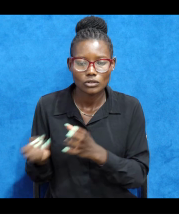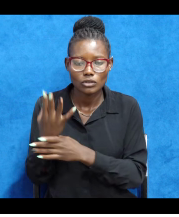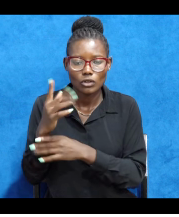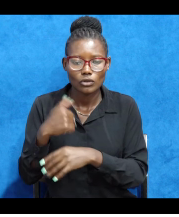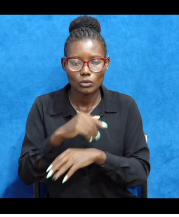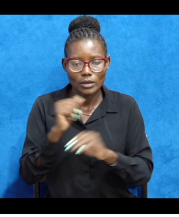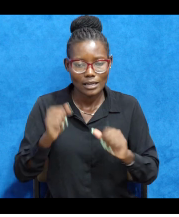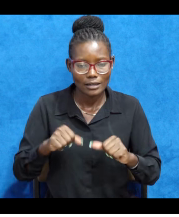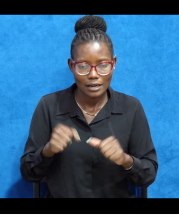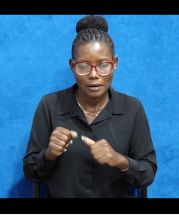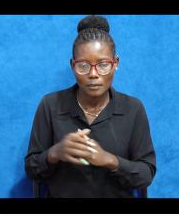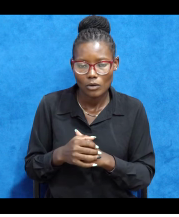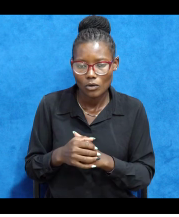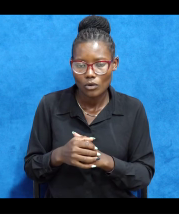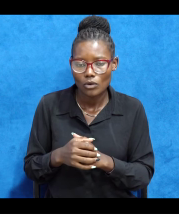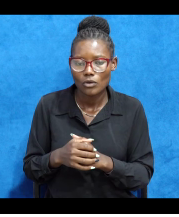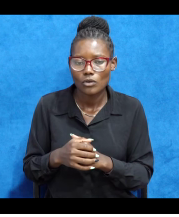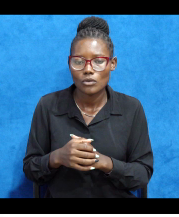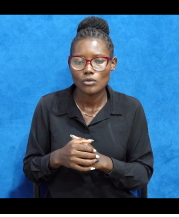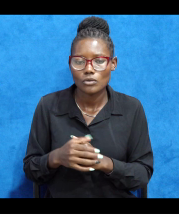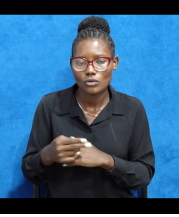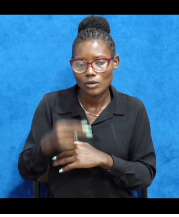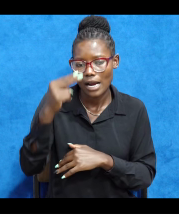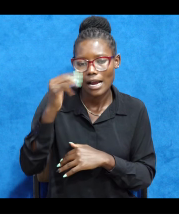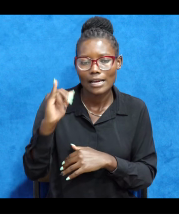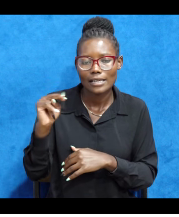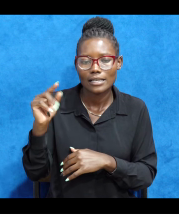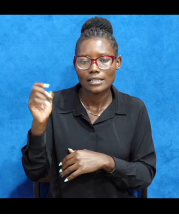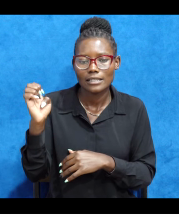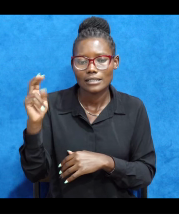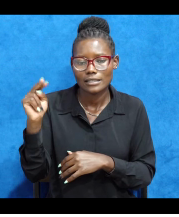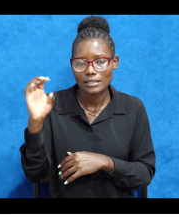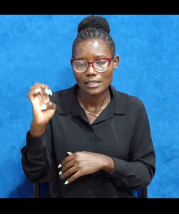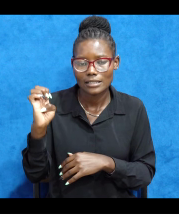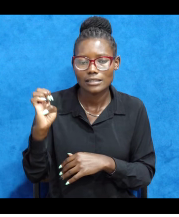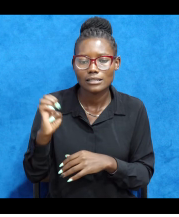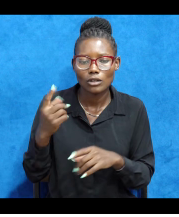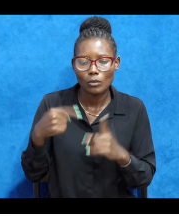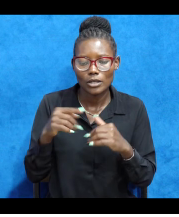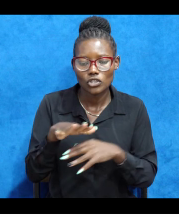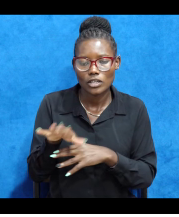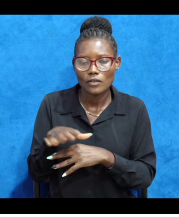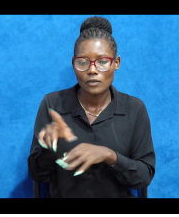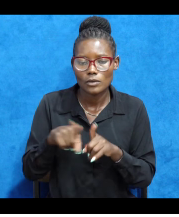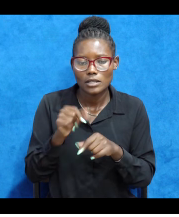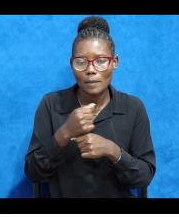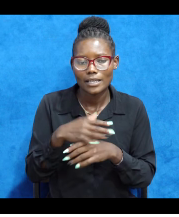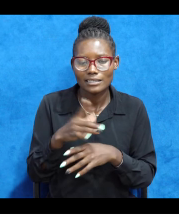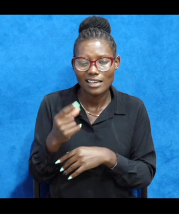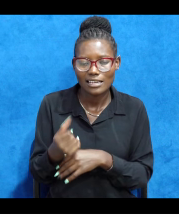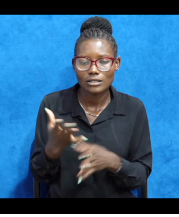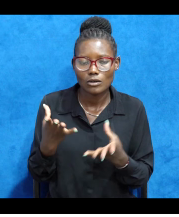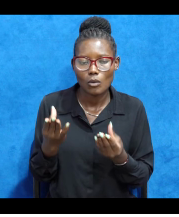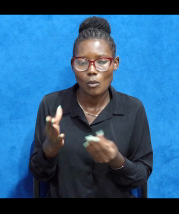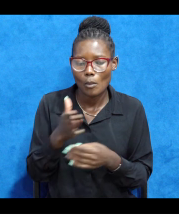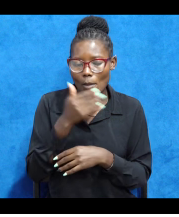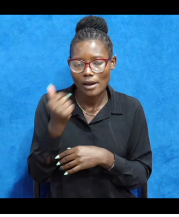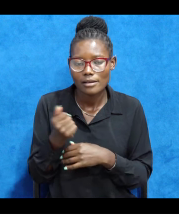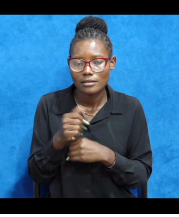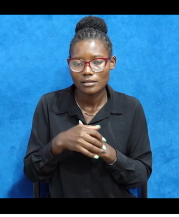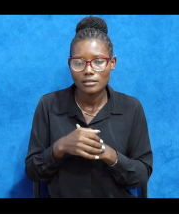potentially increase the output of like a target physiological variable. Could be something like rate of force development, force